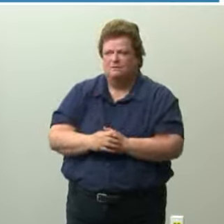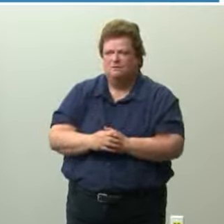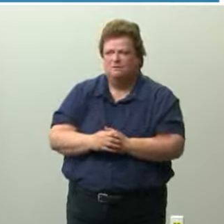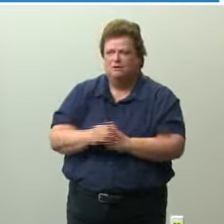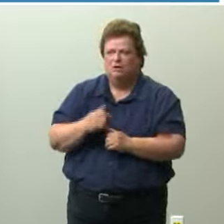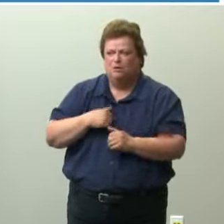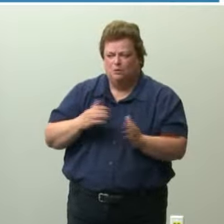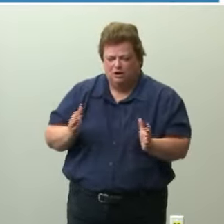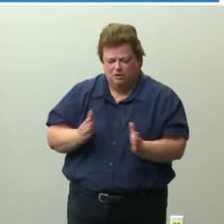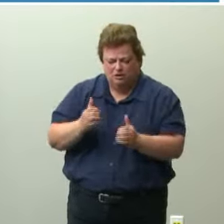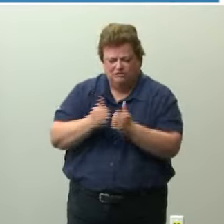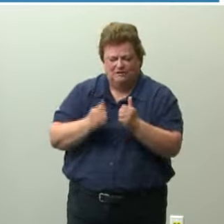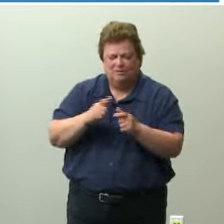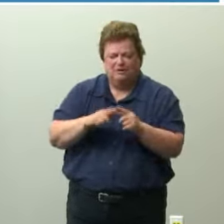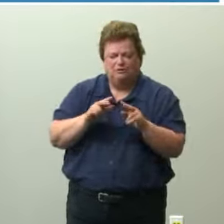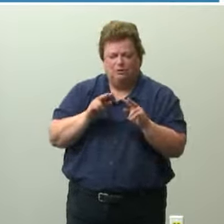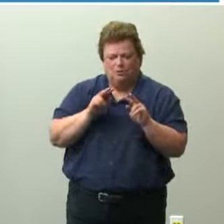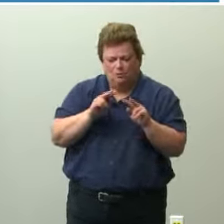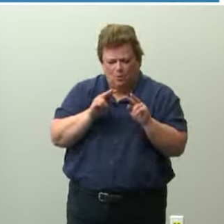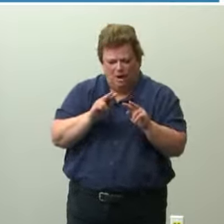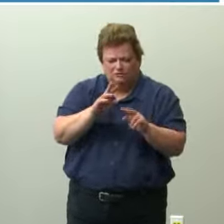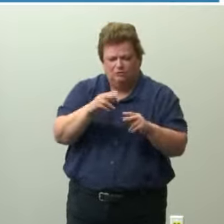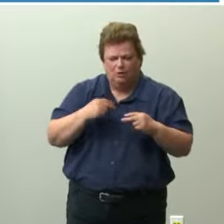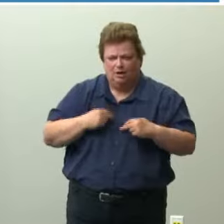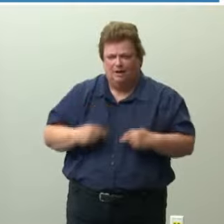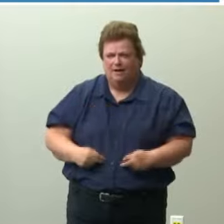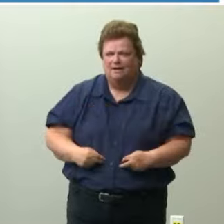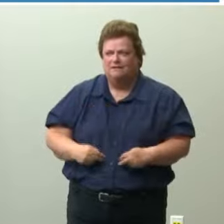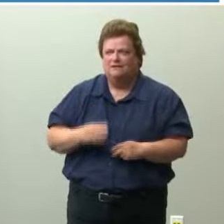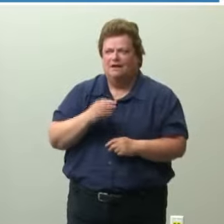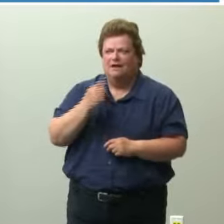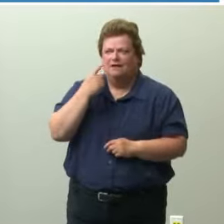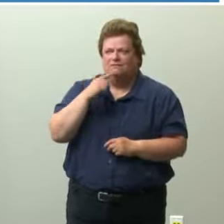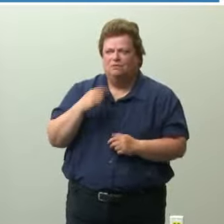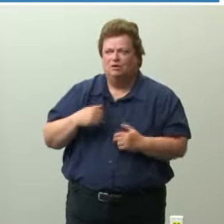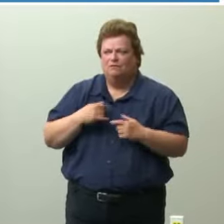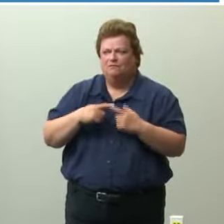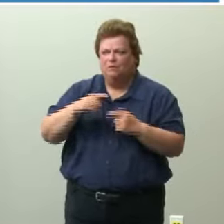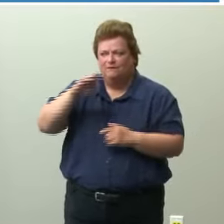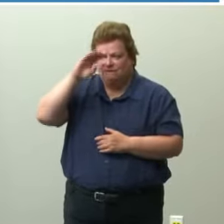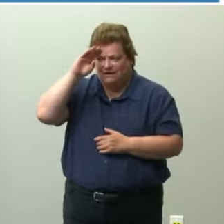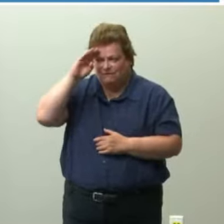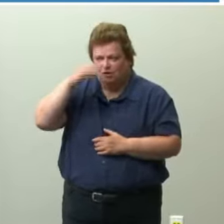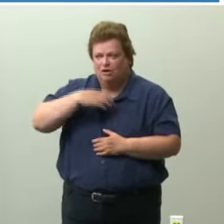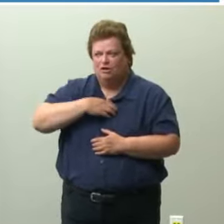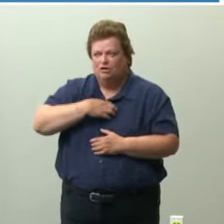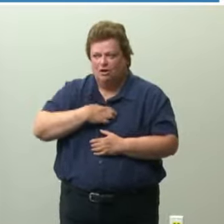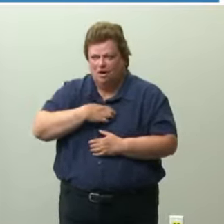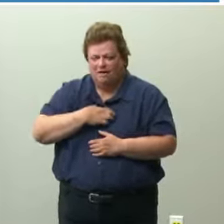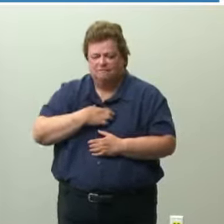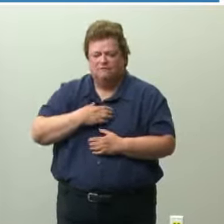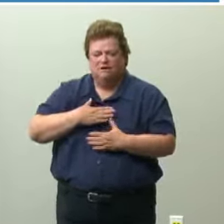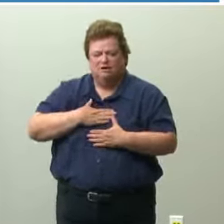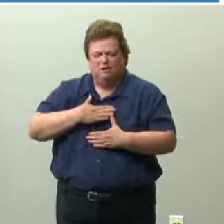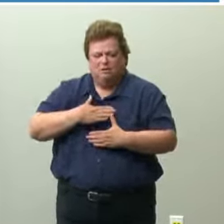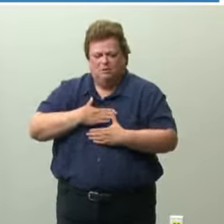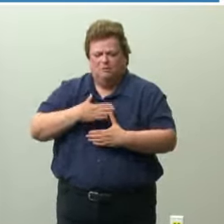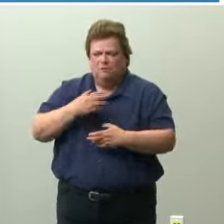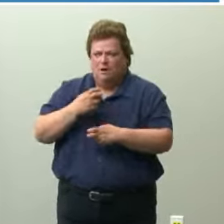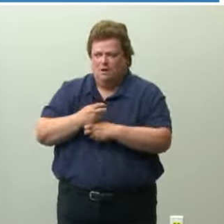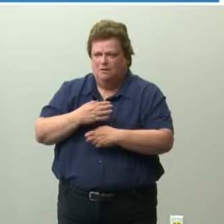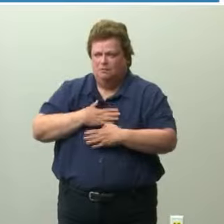urge everyone to continue to monitor your health and to be on the alert for fever, cough, shortness of breath, and